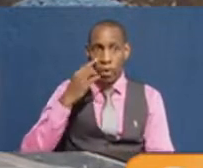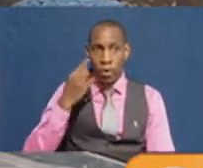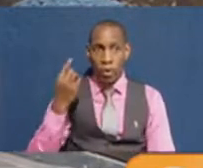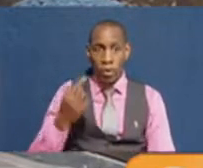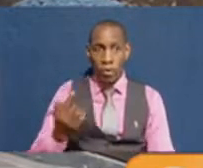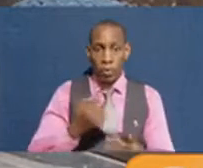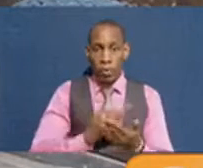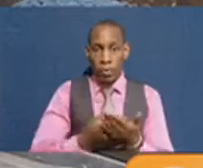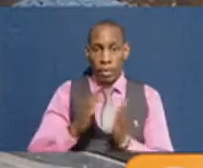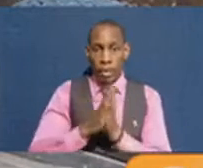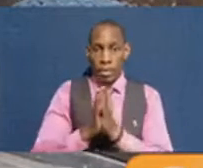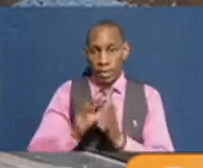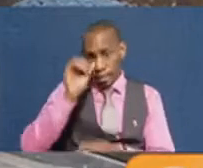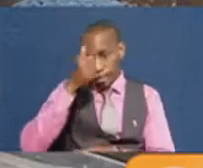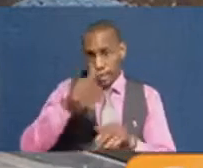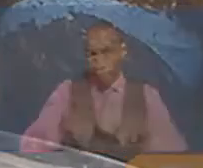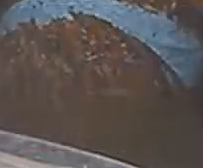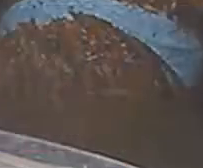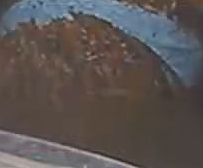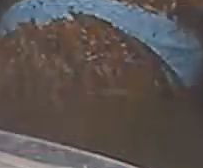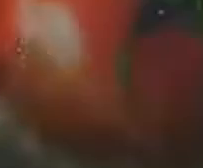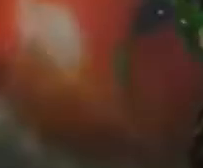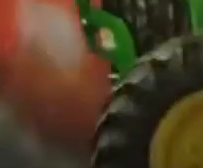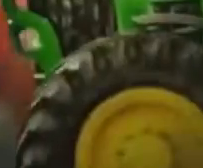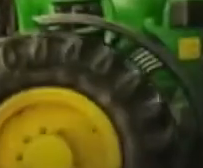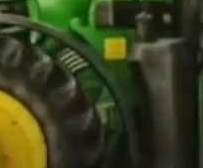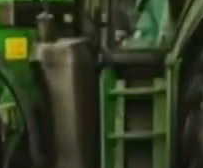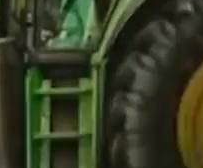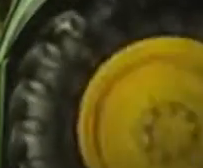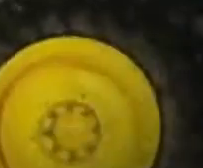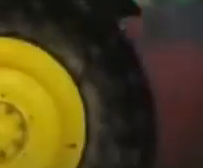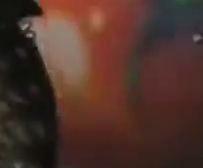this week's Smart Farm.